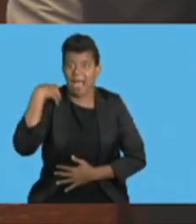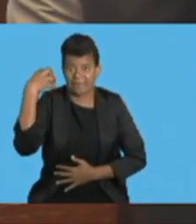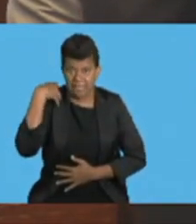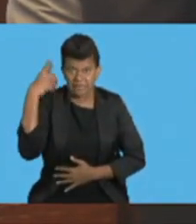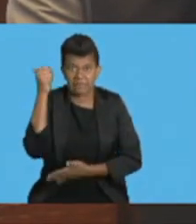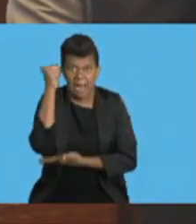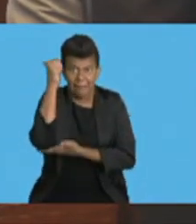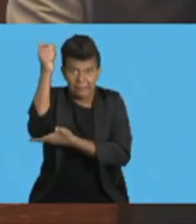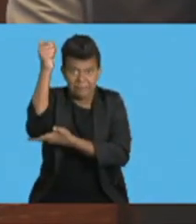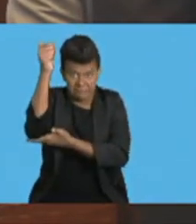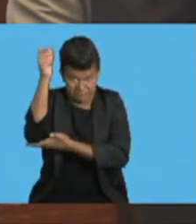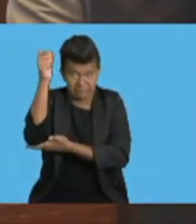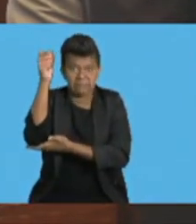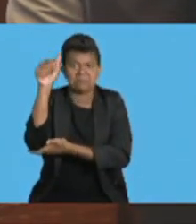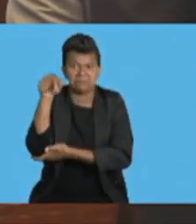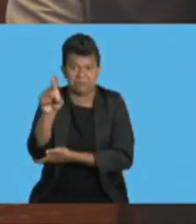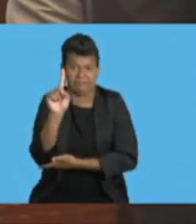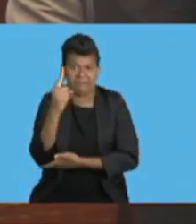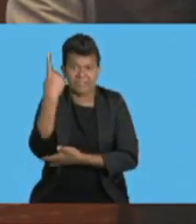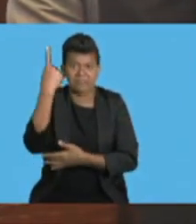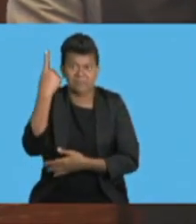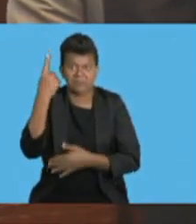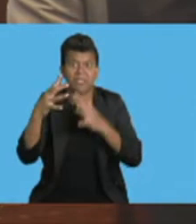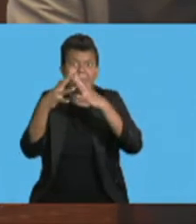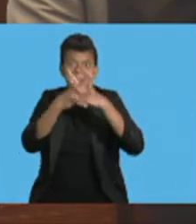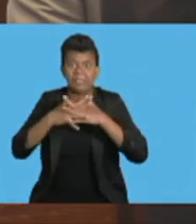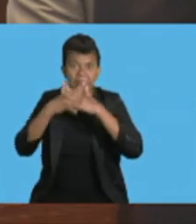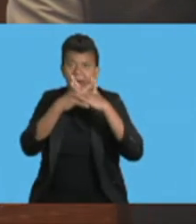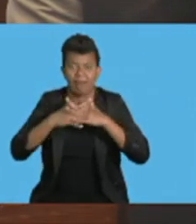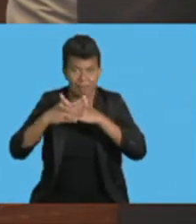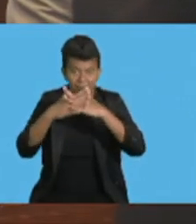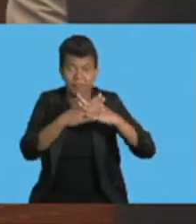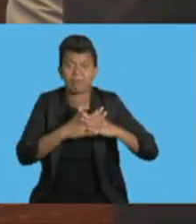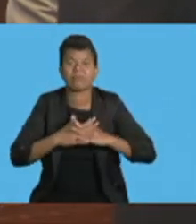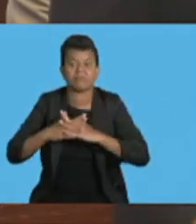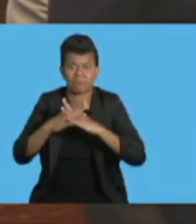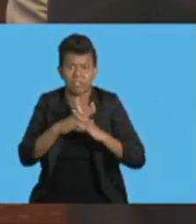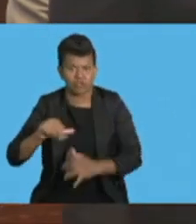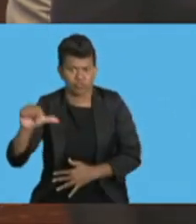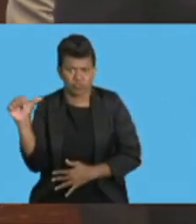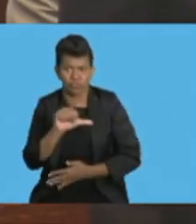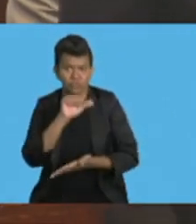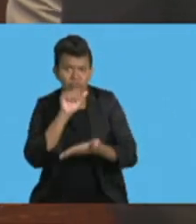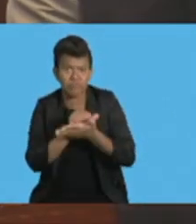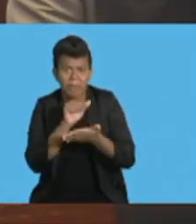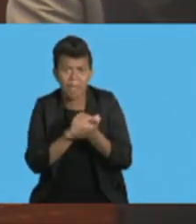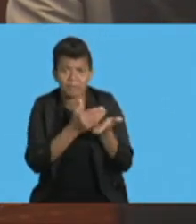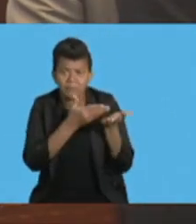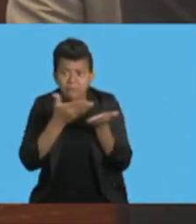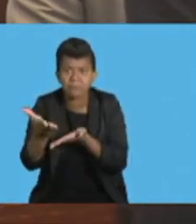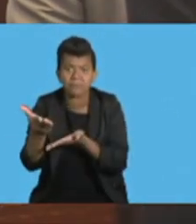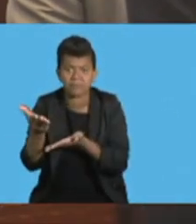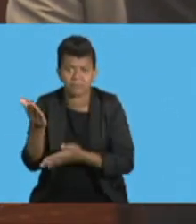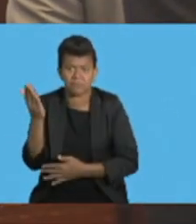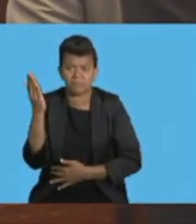that when the US Embassy was supposed to be moved from this city area to